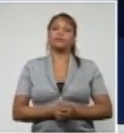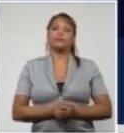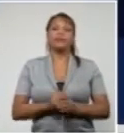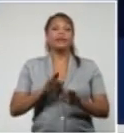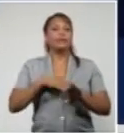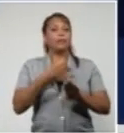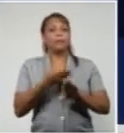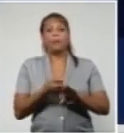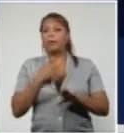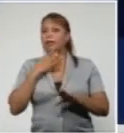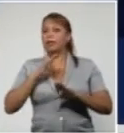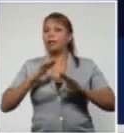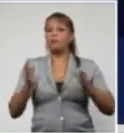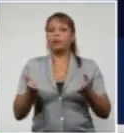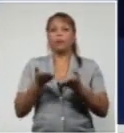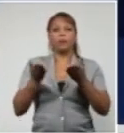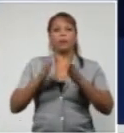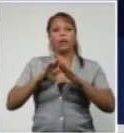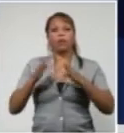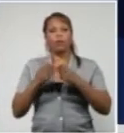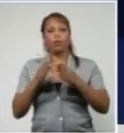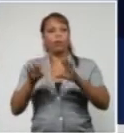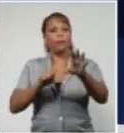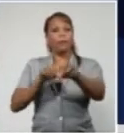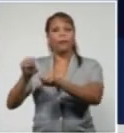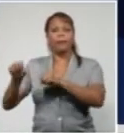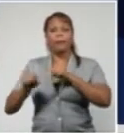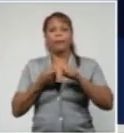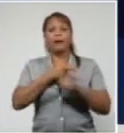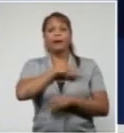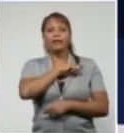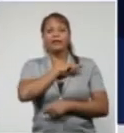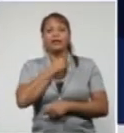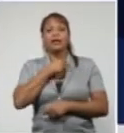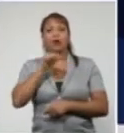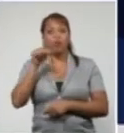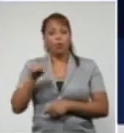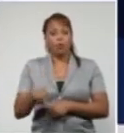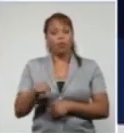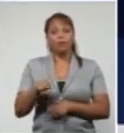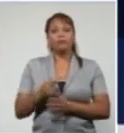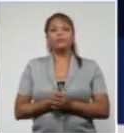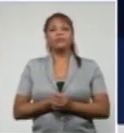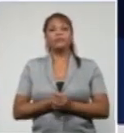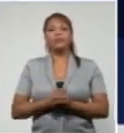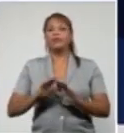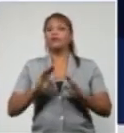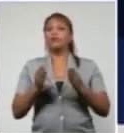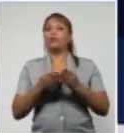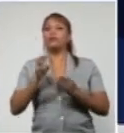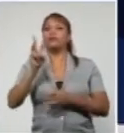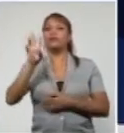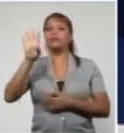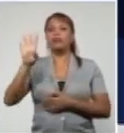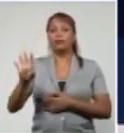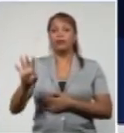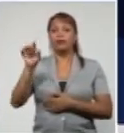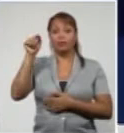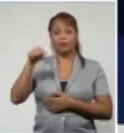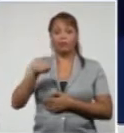6 or 40% of the 15 cases yesterday were asymptomatic at the time of